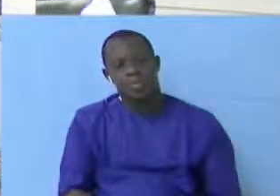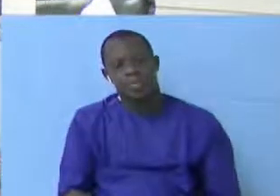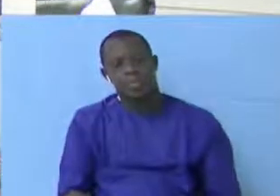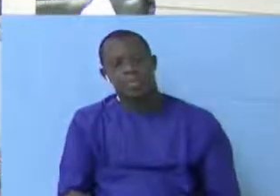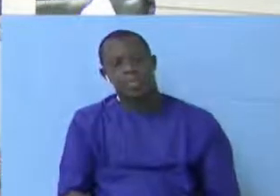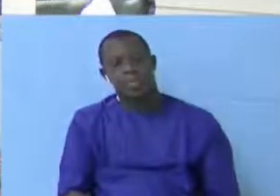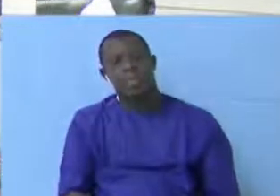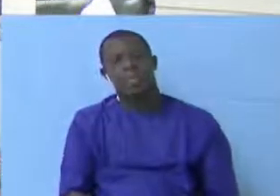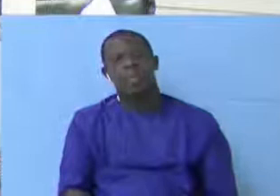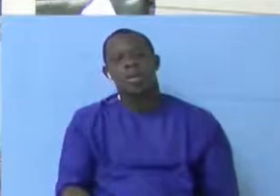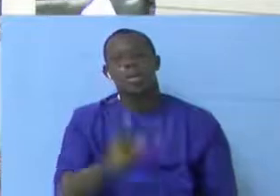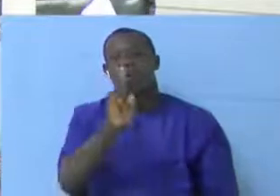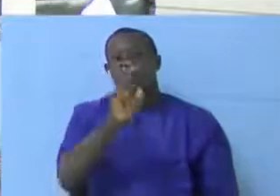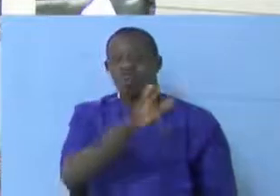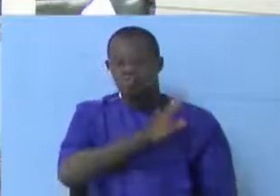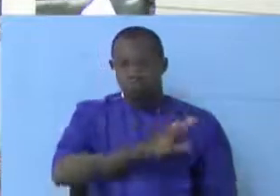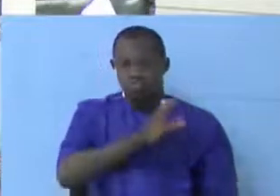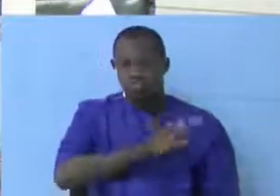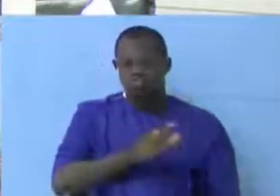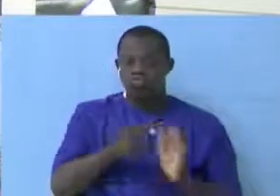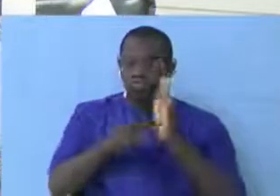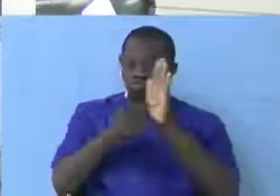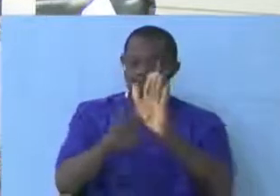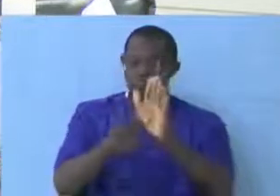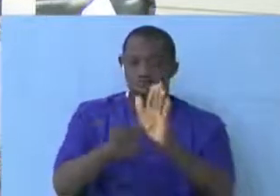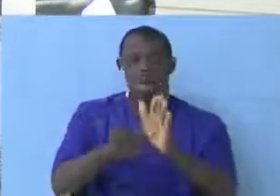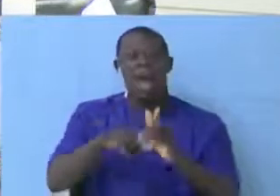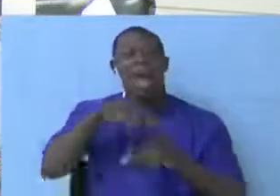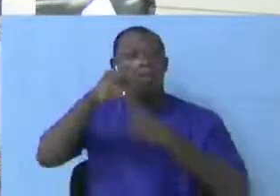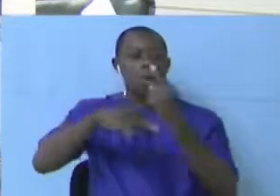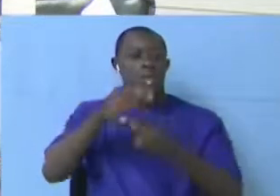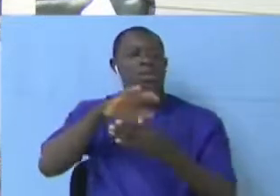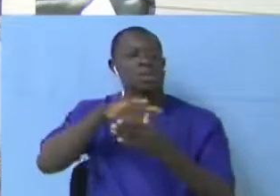But it also shows the deficiencies or the gaps.